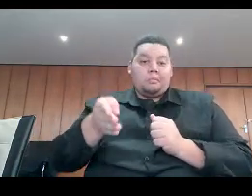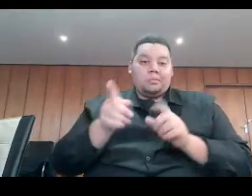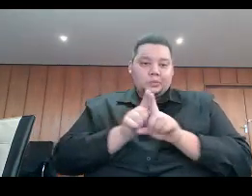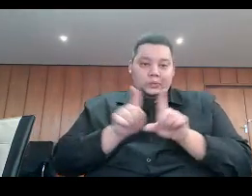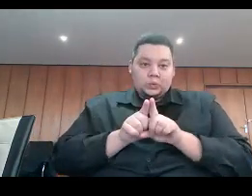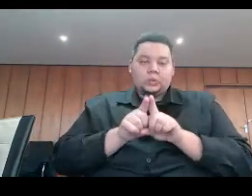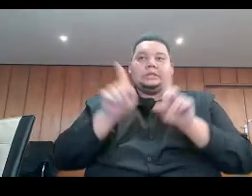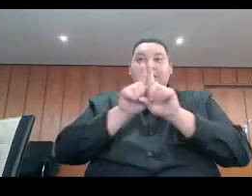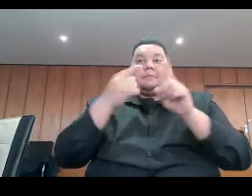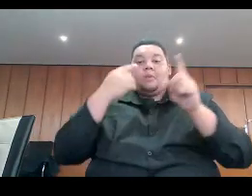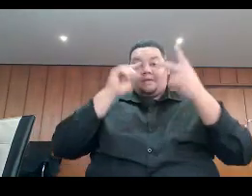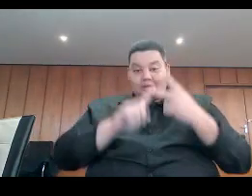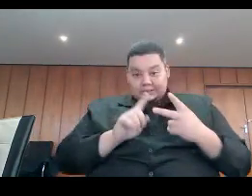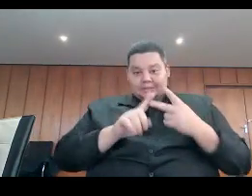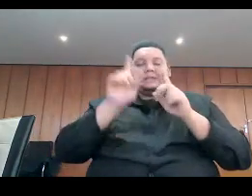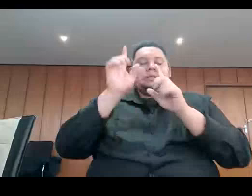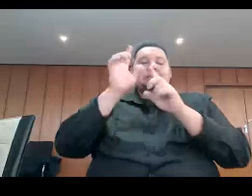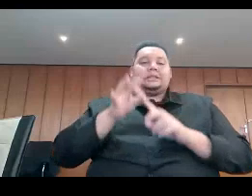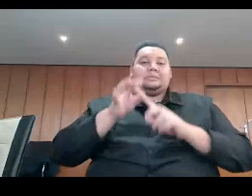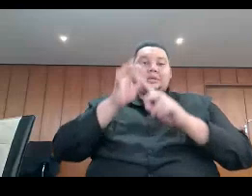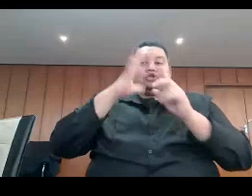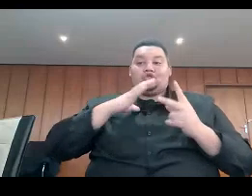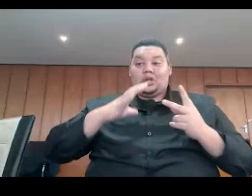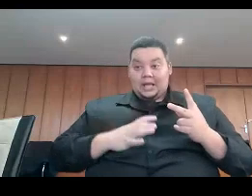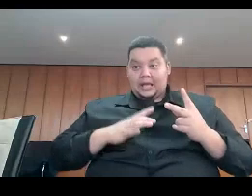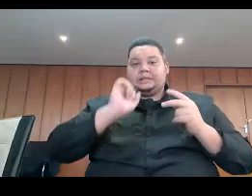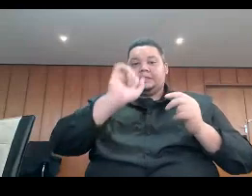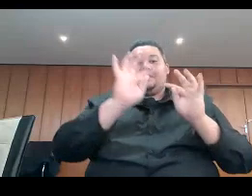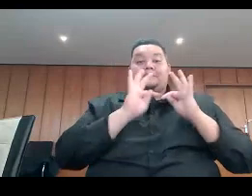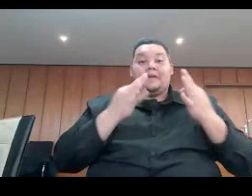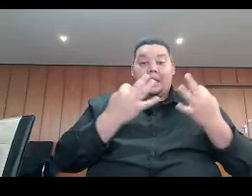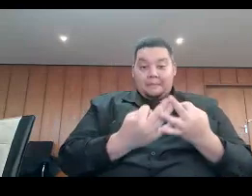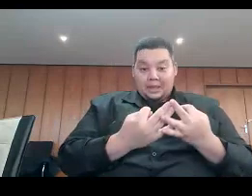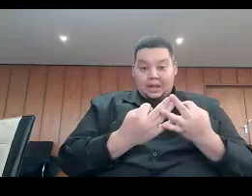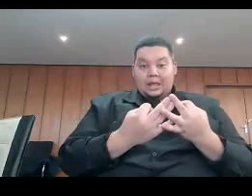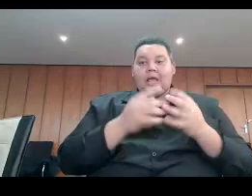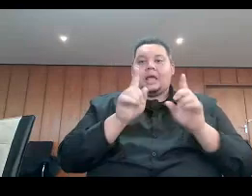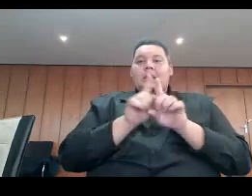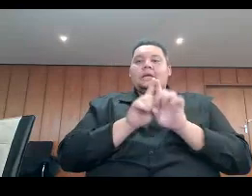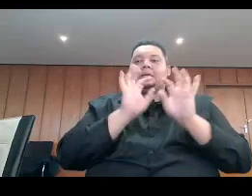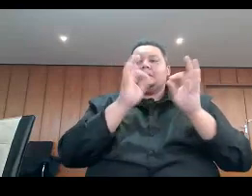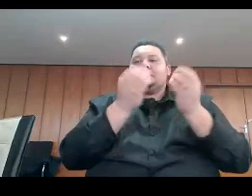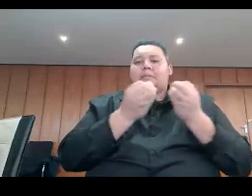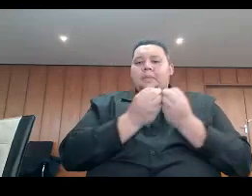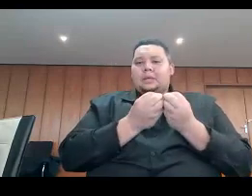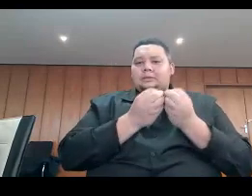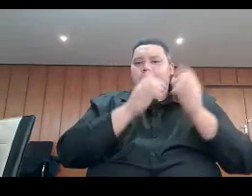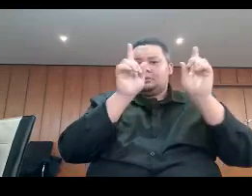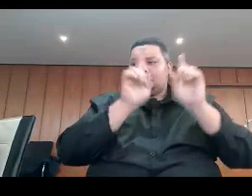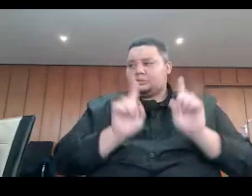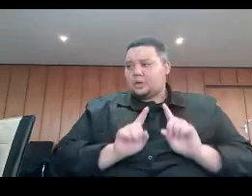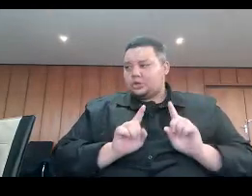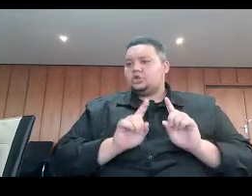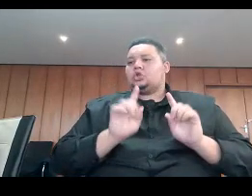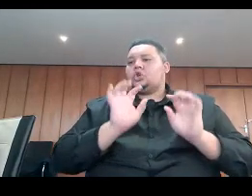then we also have a very special guest in terms of family member, and there's something very special to have